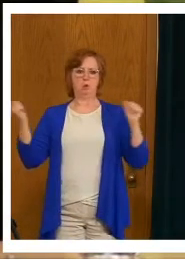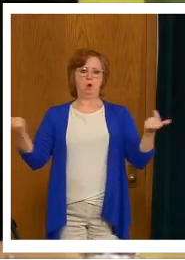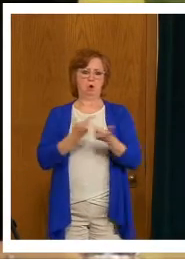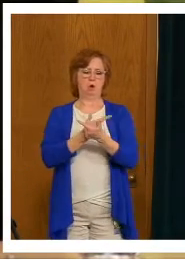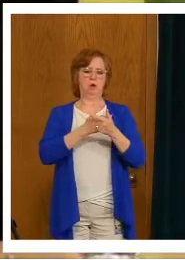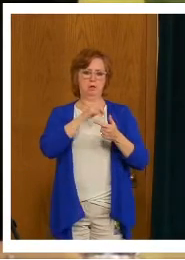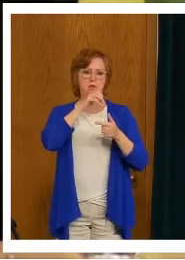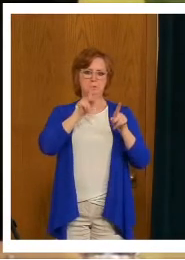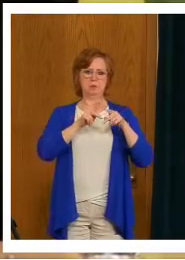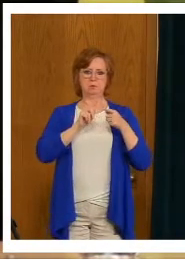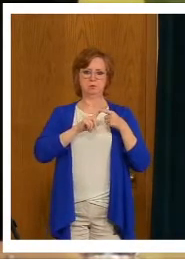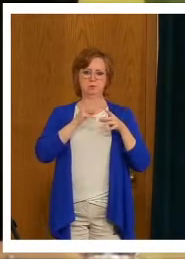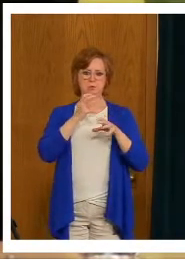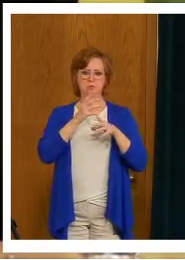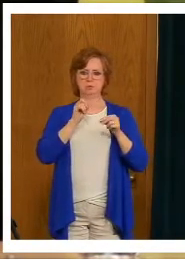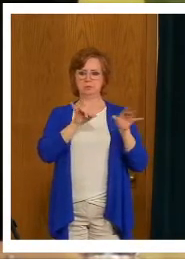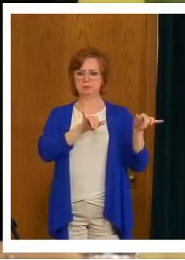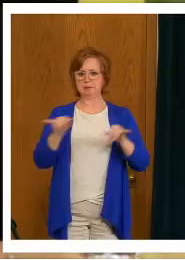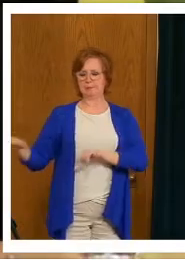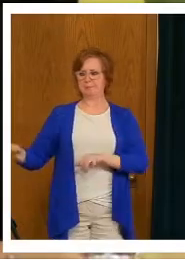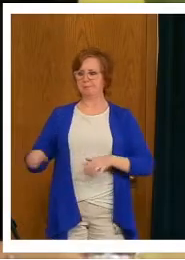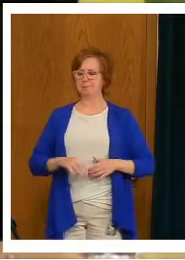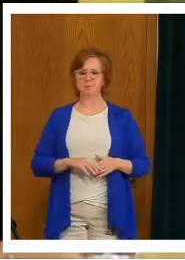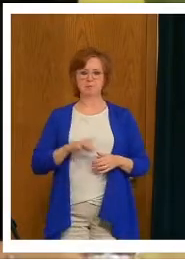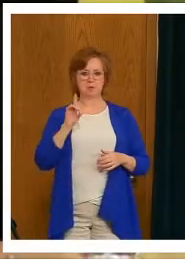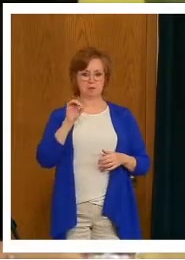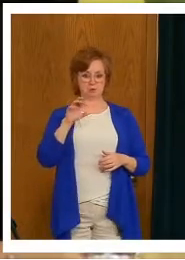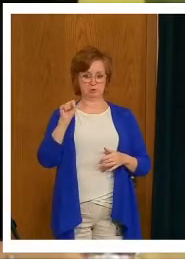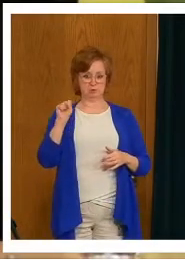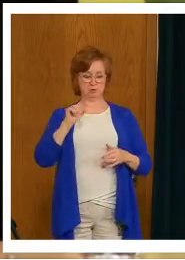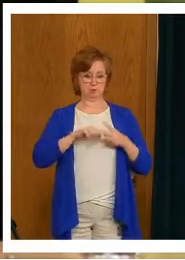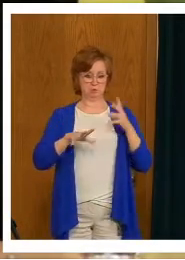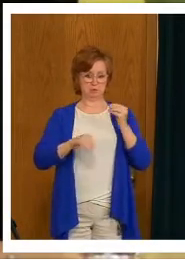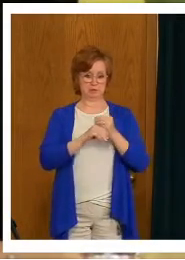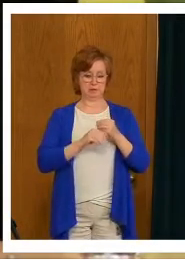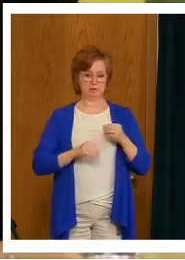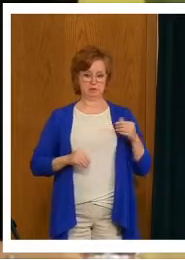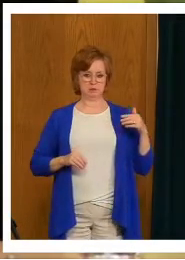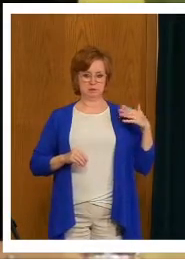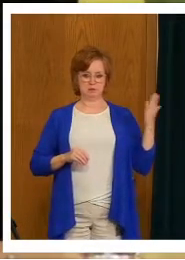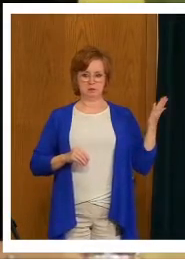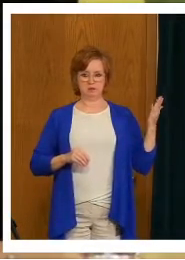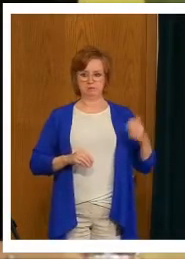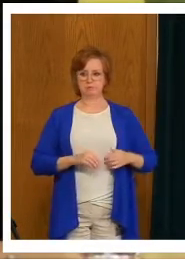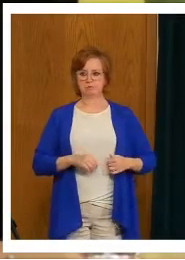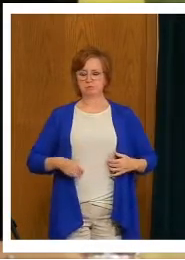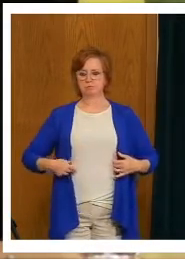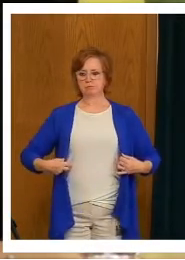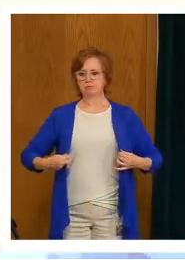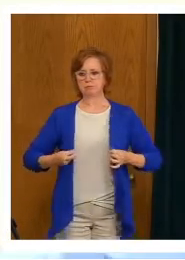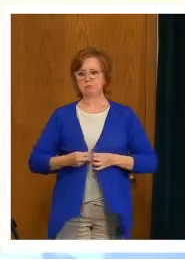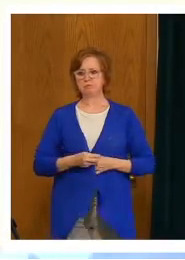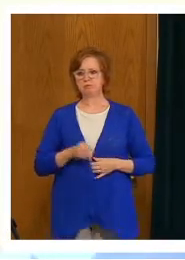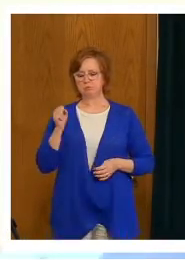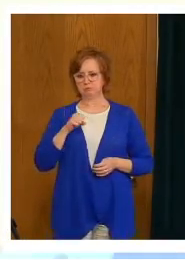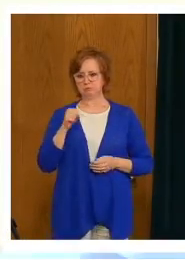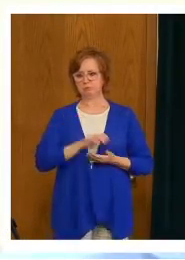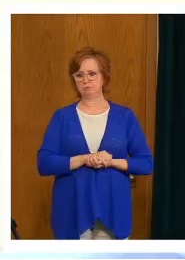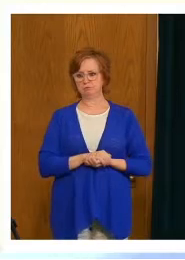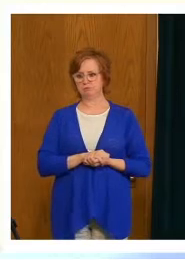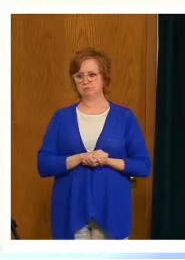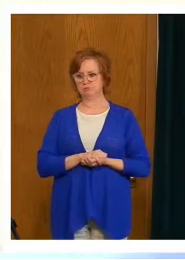age group in Saskatchewan. Dr. Shahab, do you have anything to add on that? Yeah, I'll just say